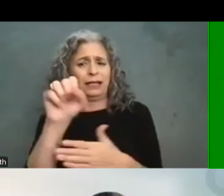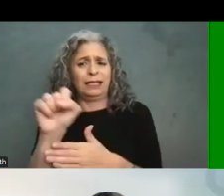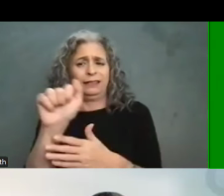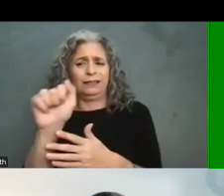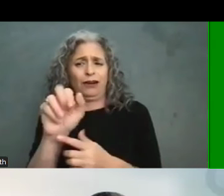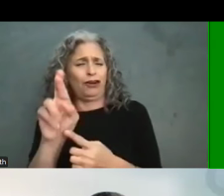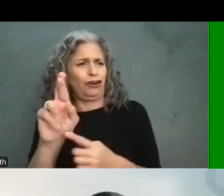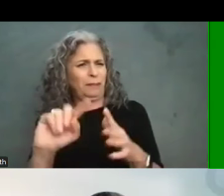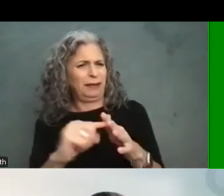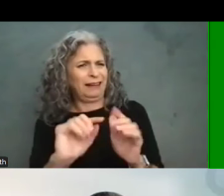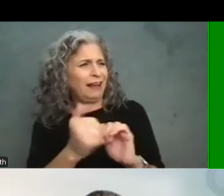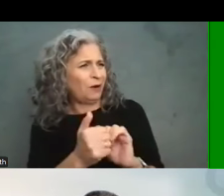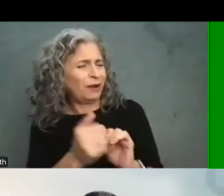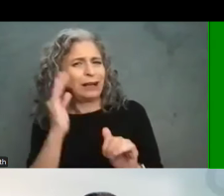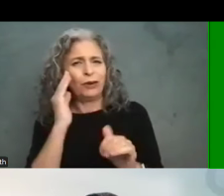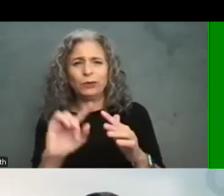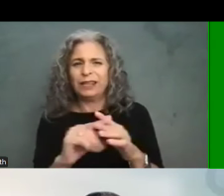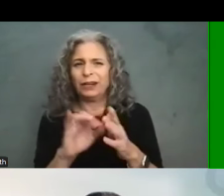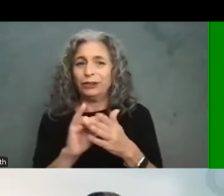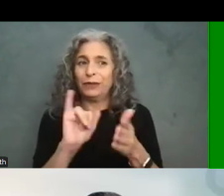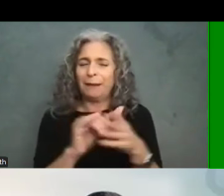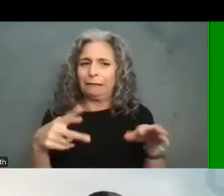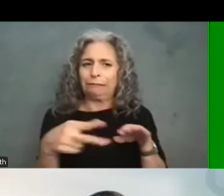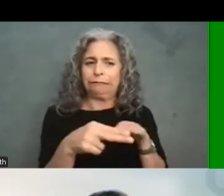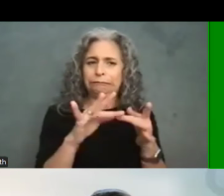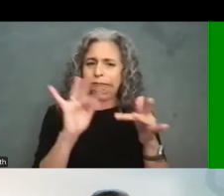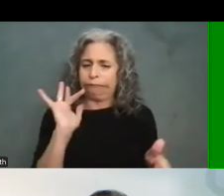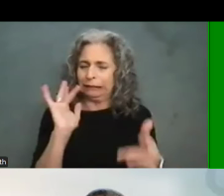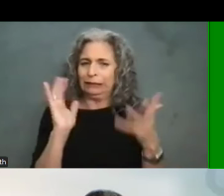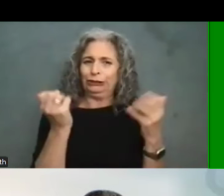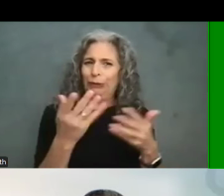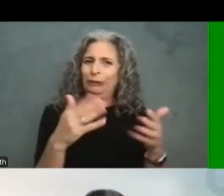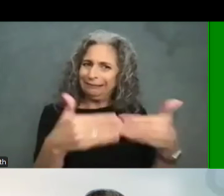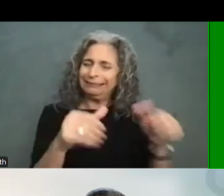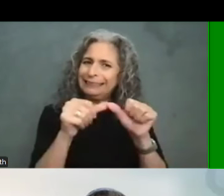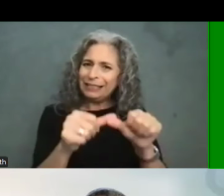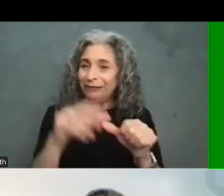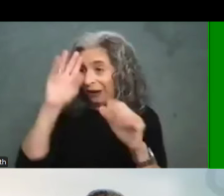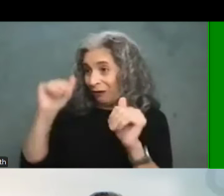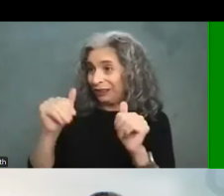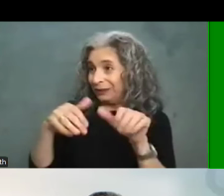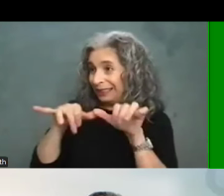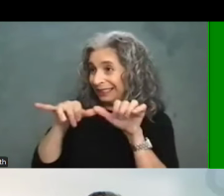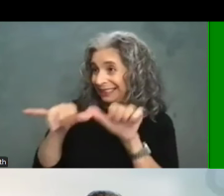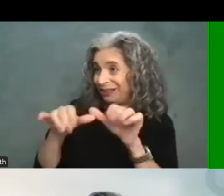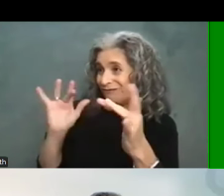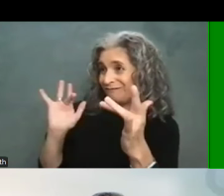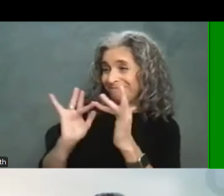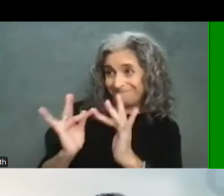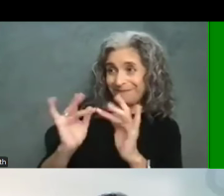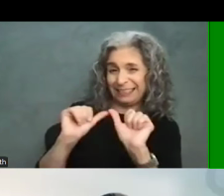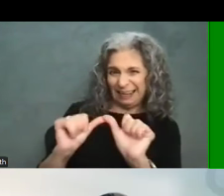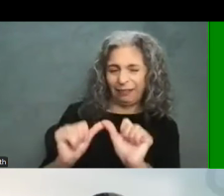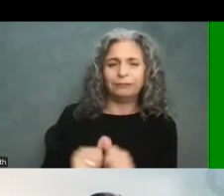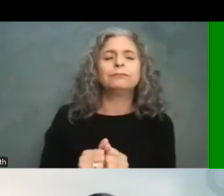it all began. I know you started to do that, but we were cut off, so I'll ask you to Sorry start. about that. Hopefully we keep the connection here. So